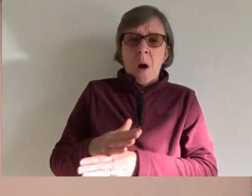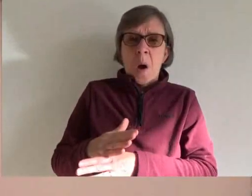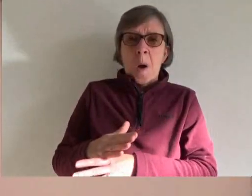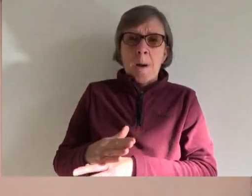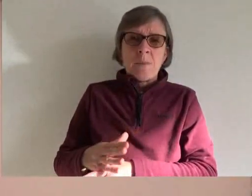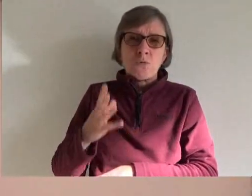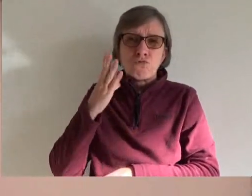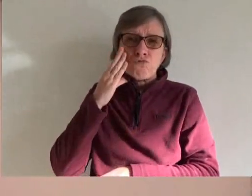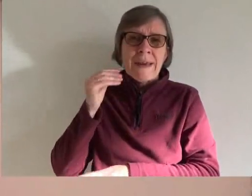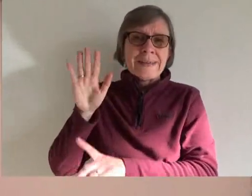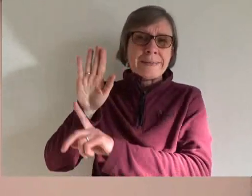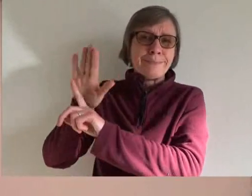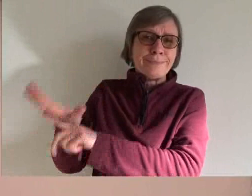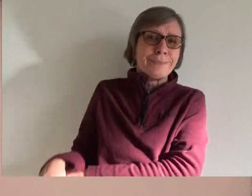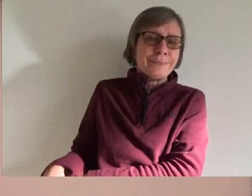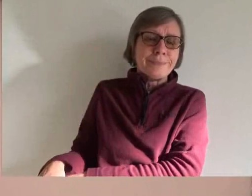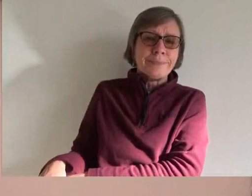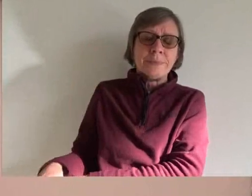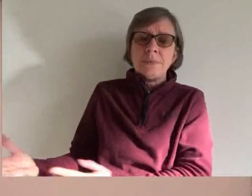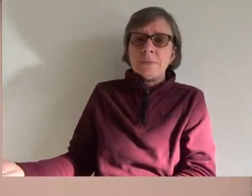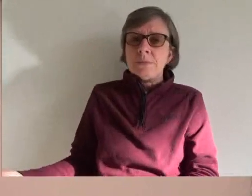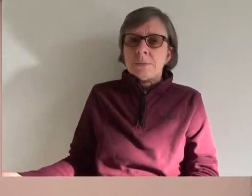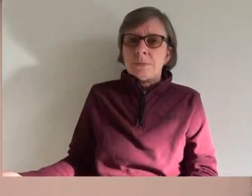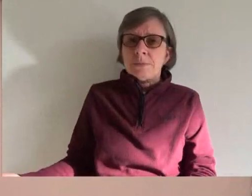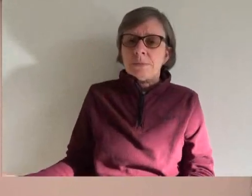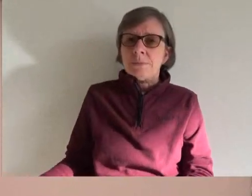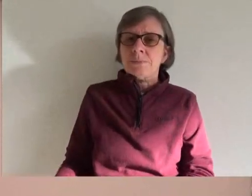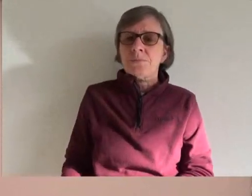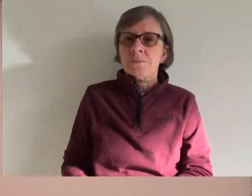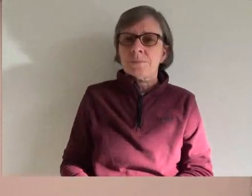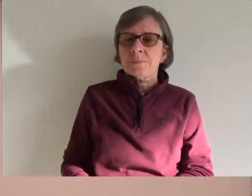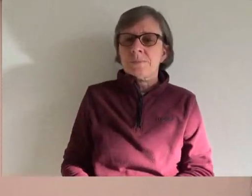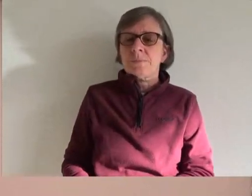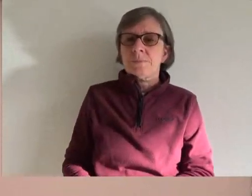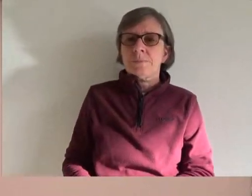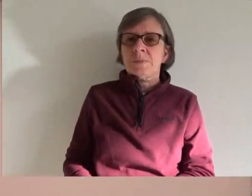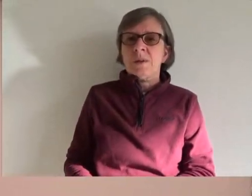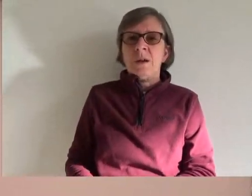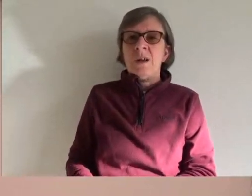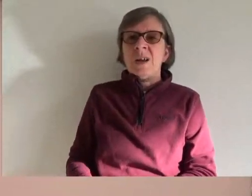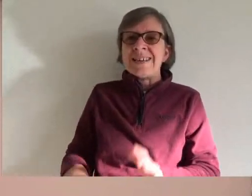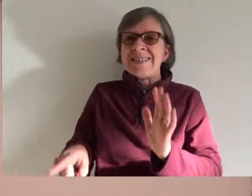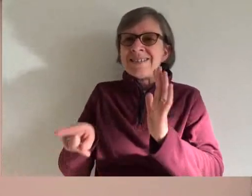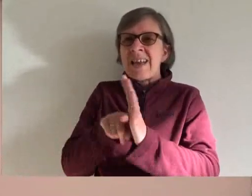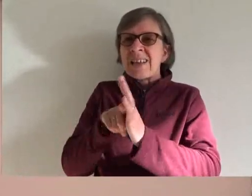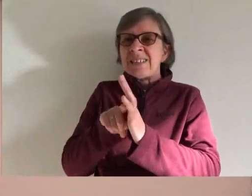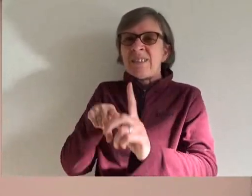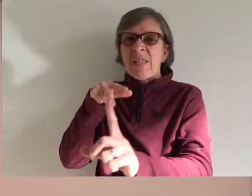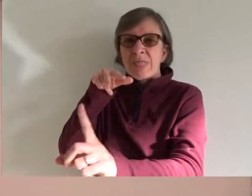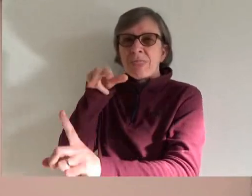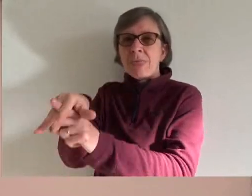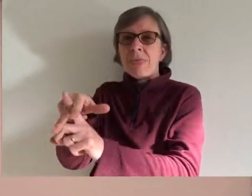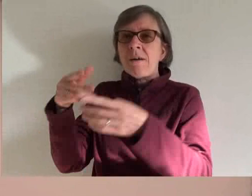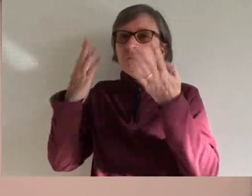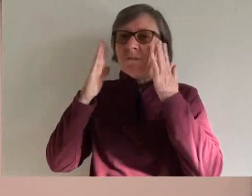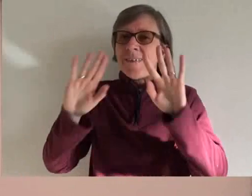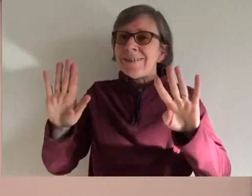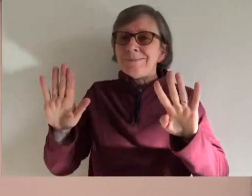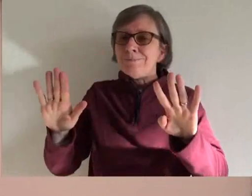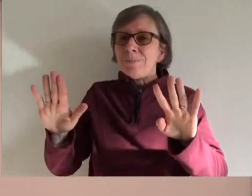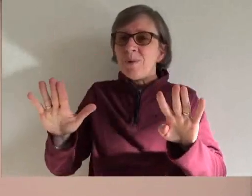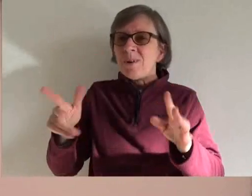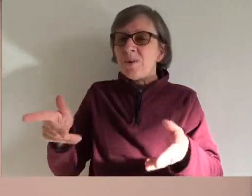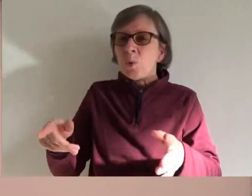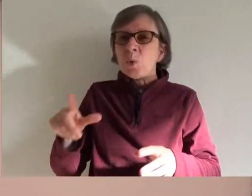against people with a different colour of skin? Would he put people down on his and shame them on his Facebook